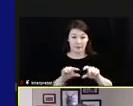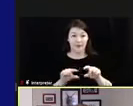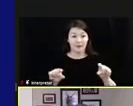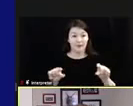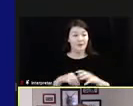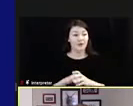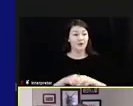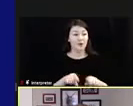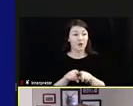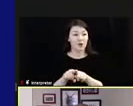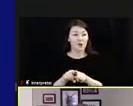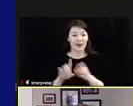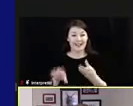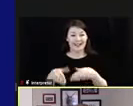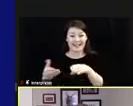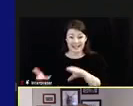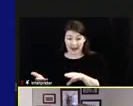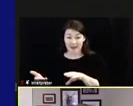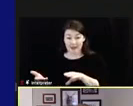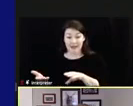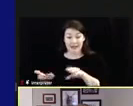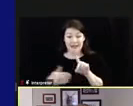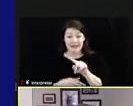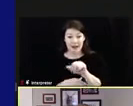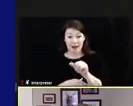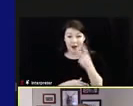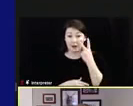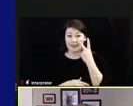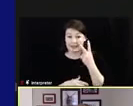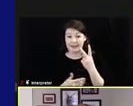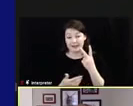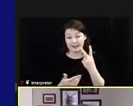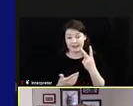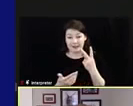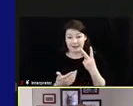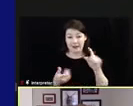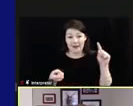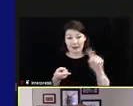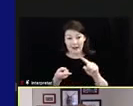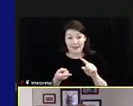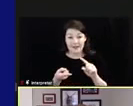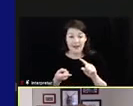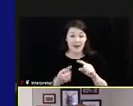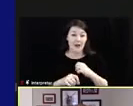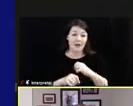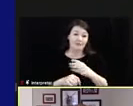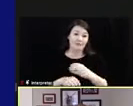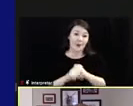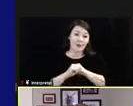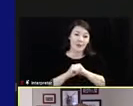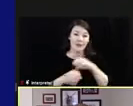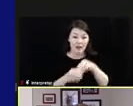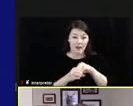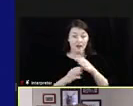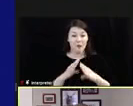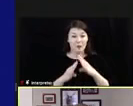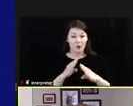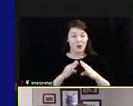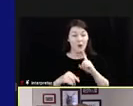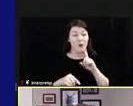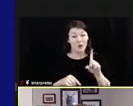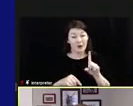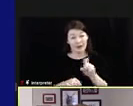important reminder of the impact we are seeing waning immunity occurring in our community and the importance of booster doses and really bringing those immunity levels